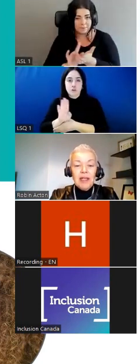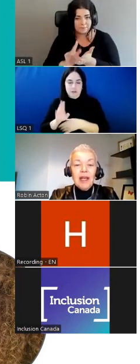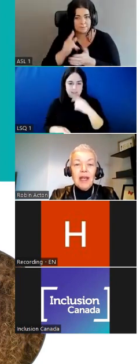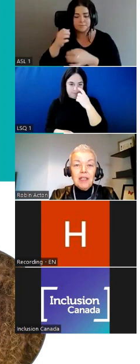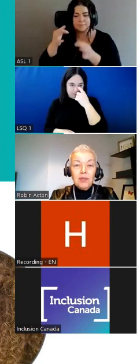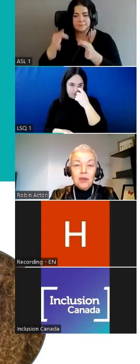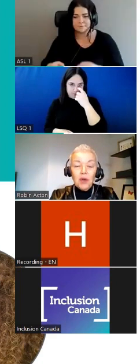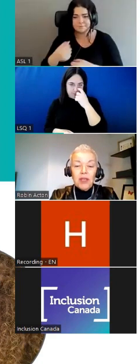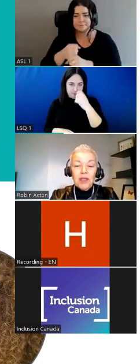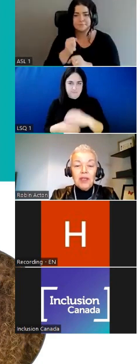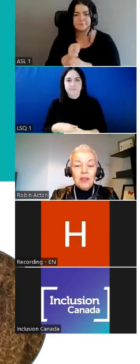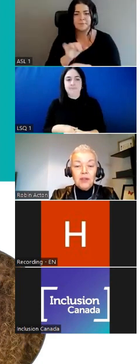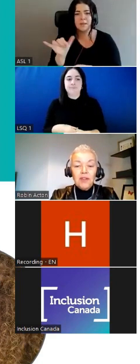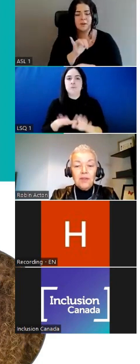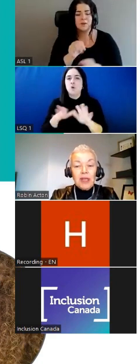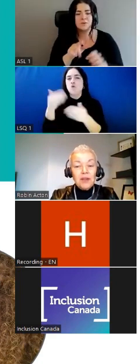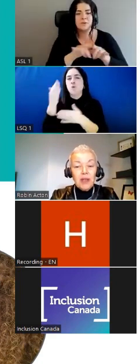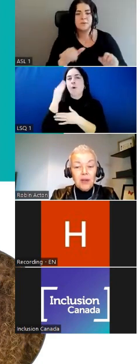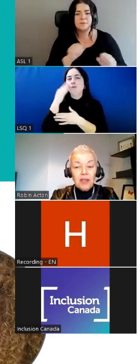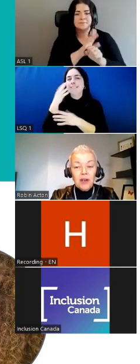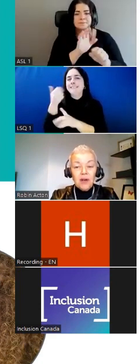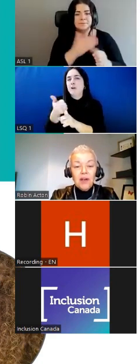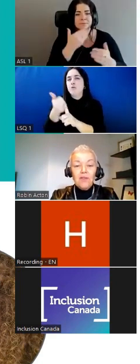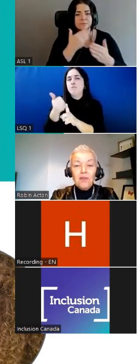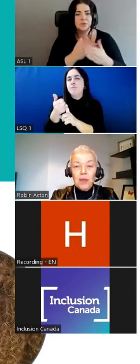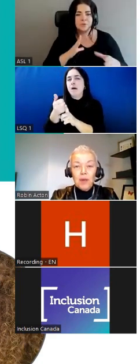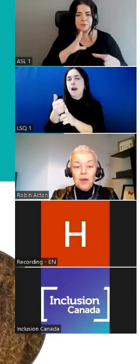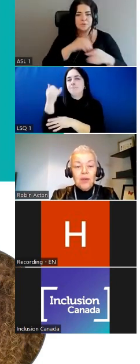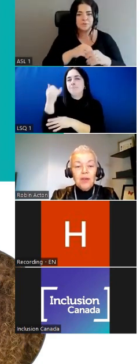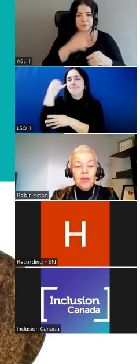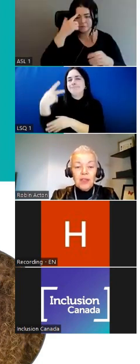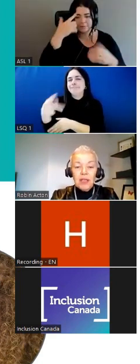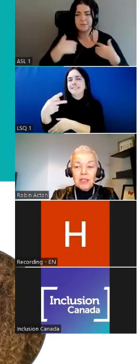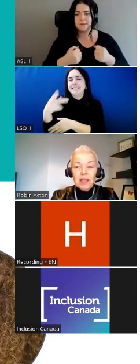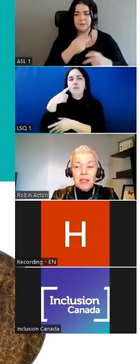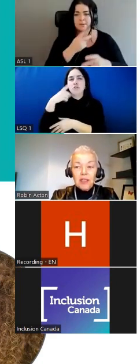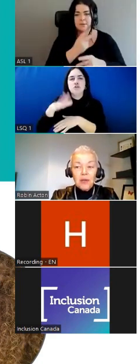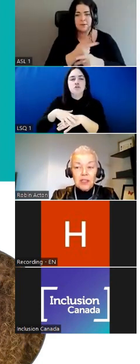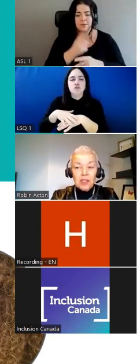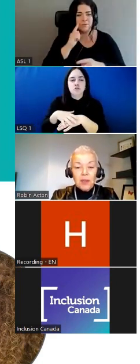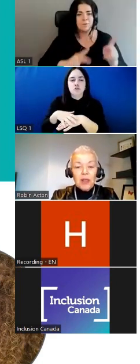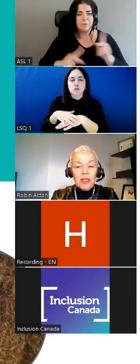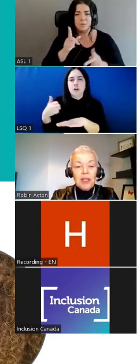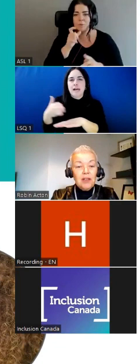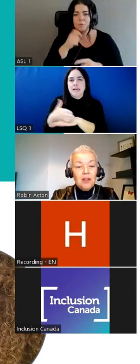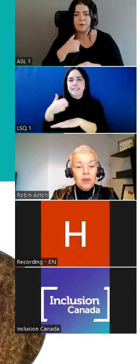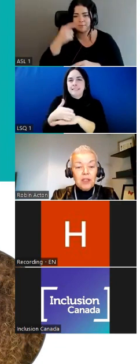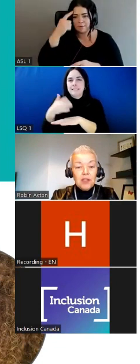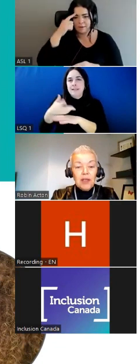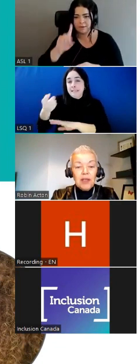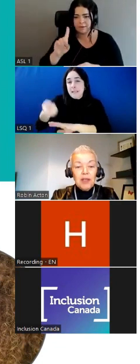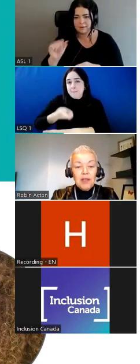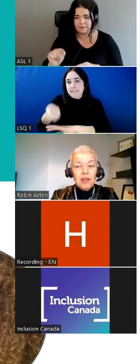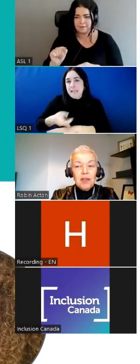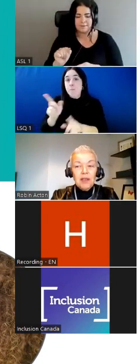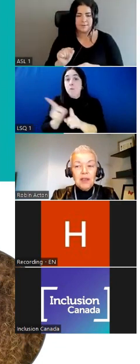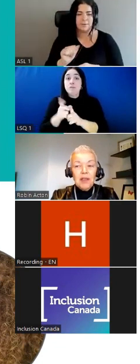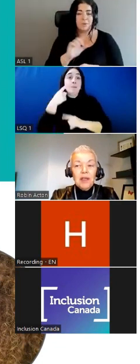decision-making and in promoting inclusive mental health care for people with an intellectual disability in New